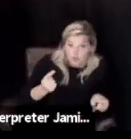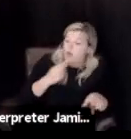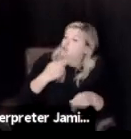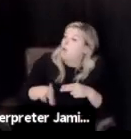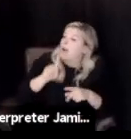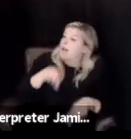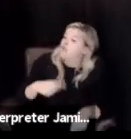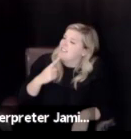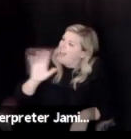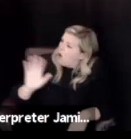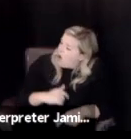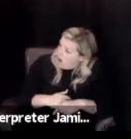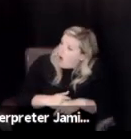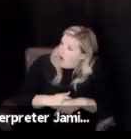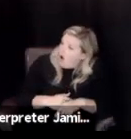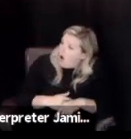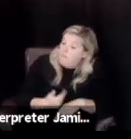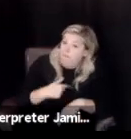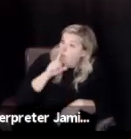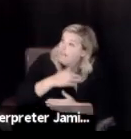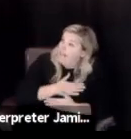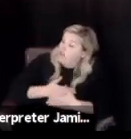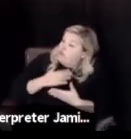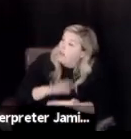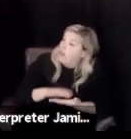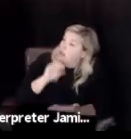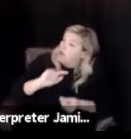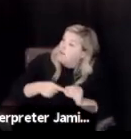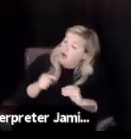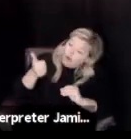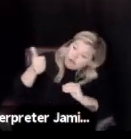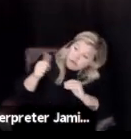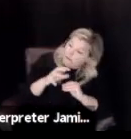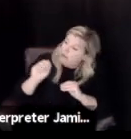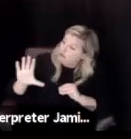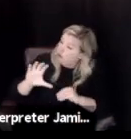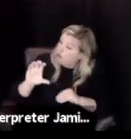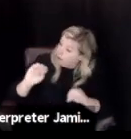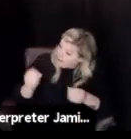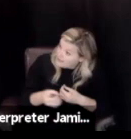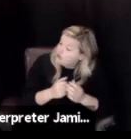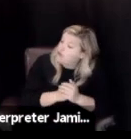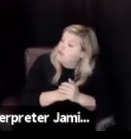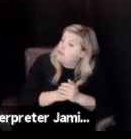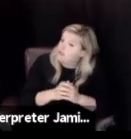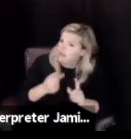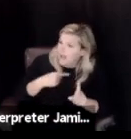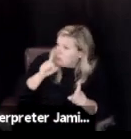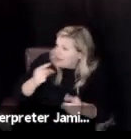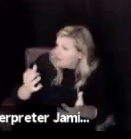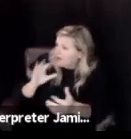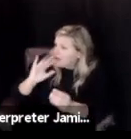oh, you know, I really enjoyed learning more about you and your organization. And I'd really like to talk